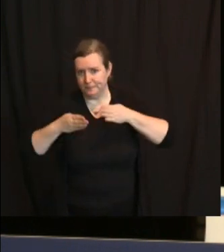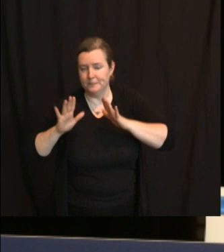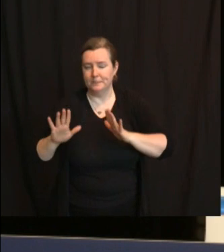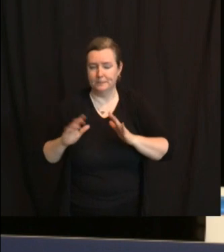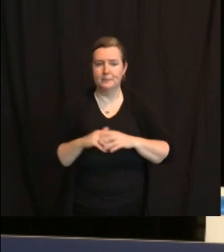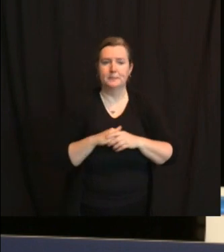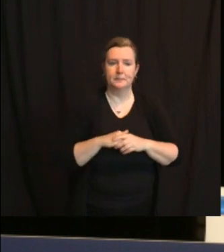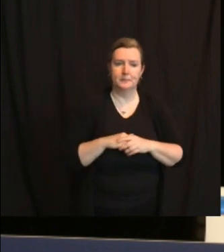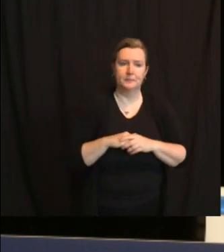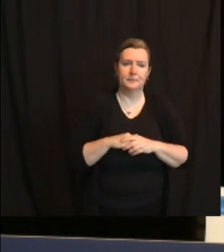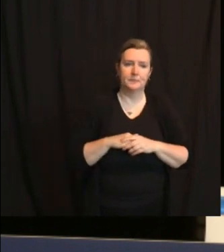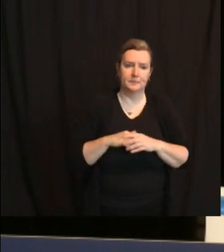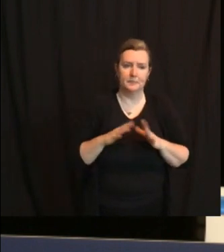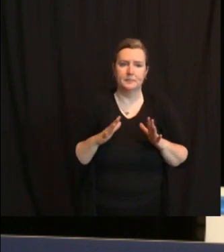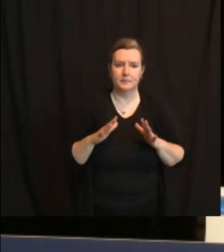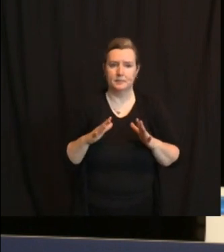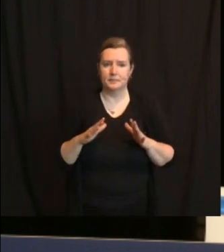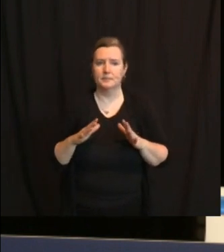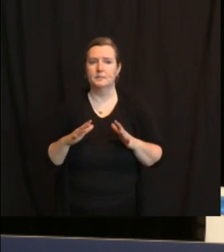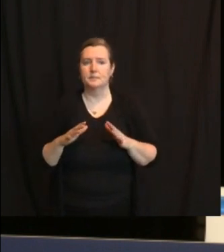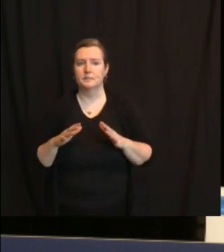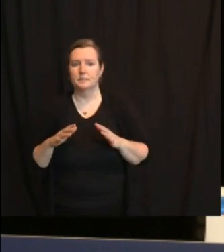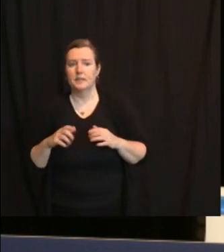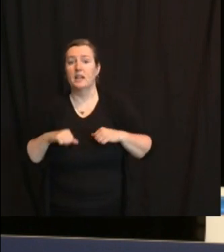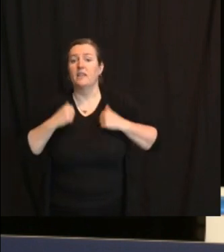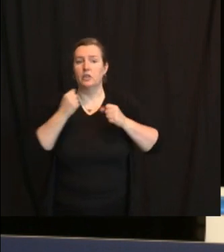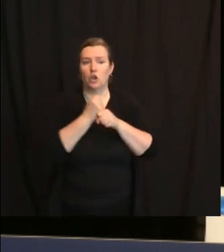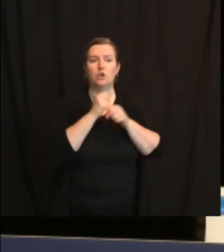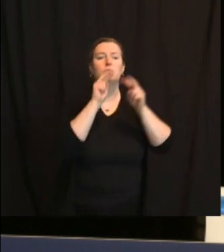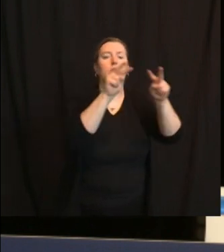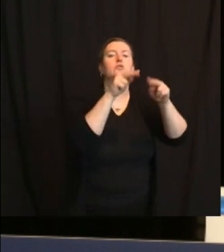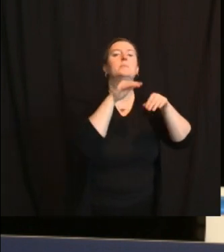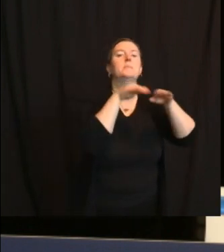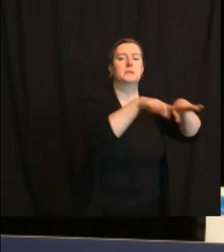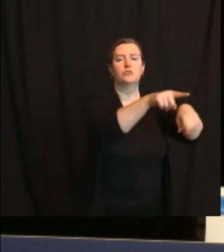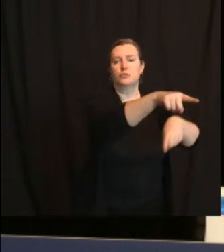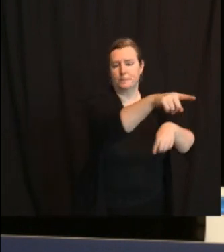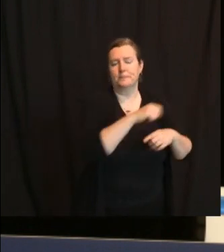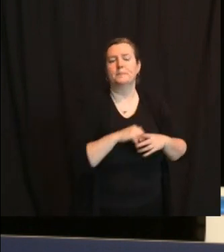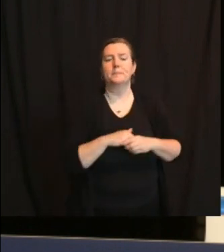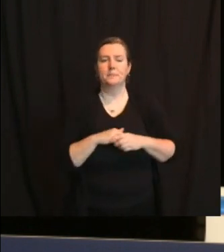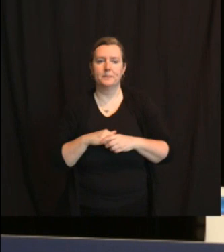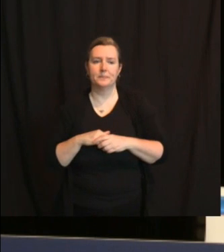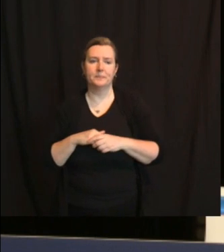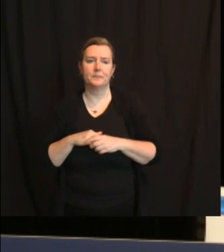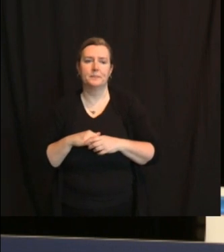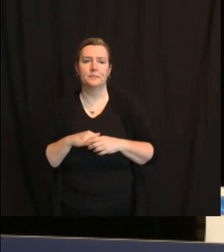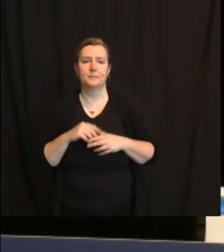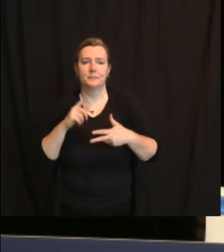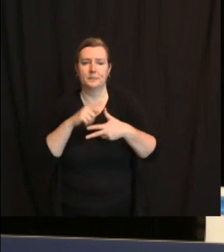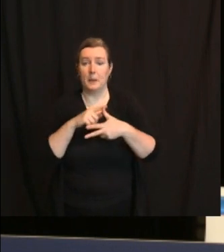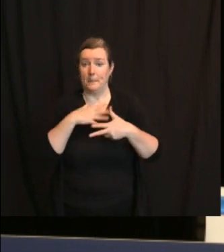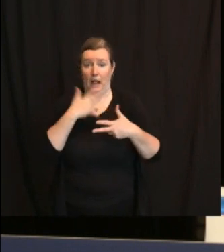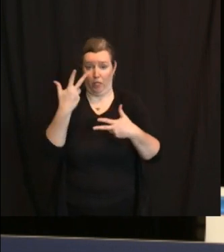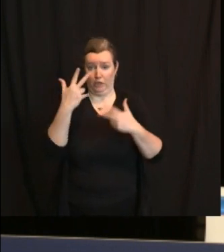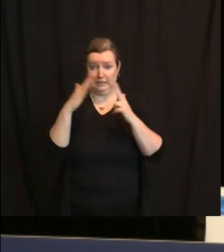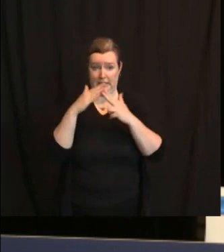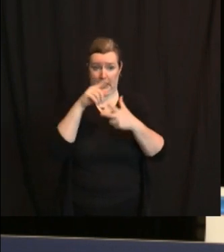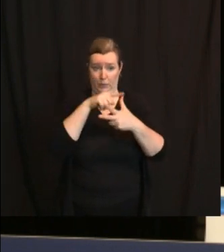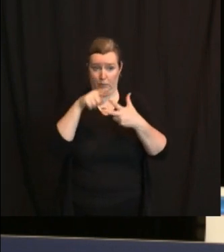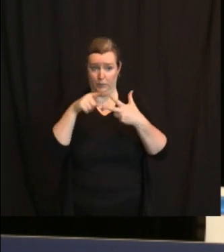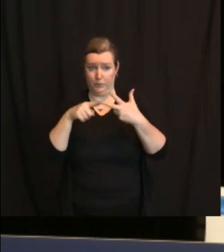going on, and that's one of the reasons why this weekend Ocean City and Strathmere and Seal has decided to do a dry